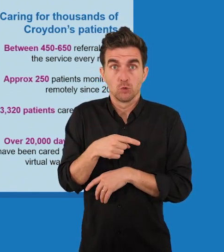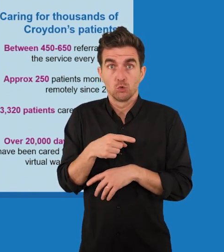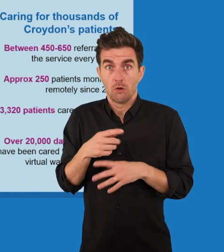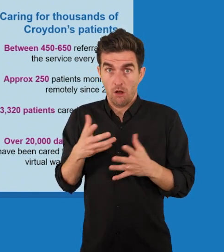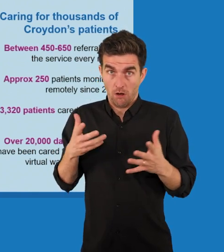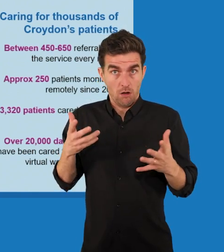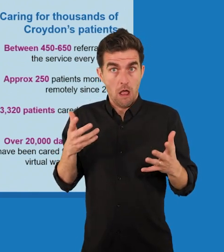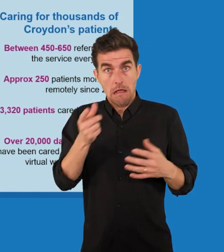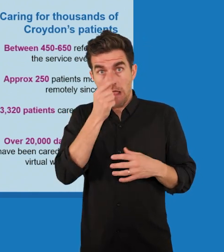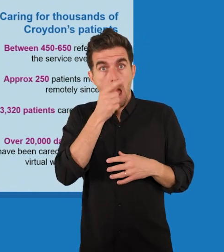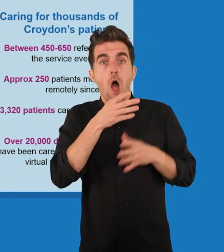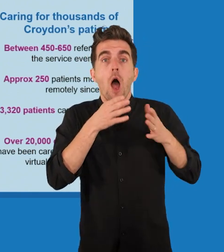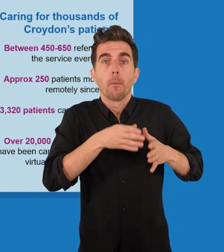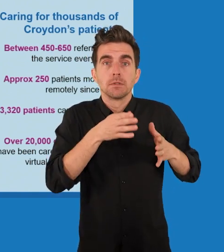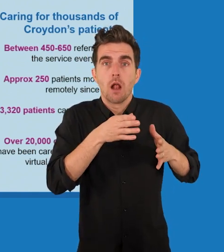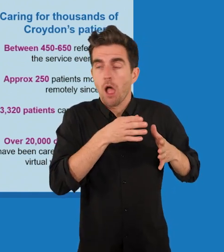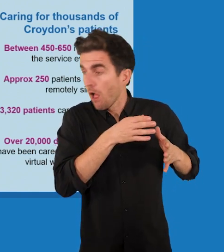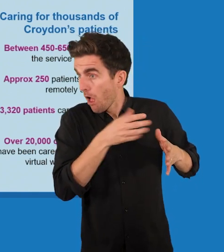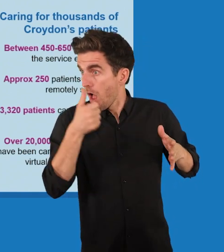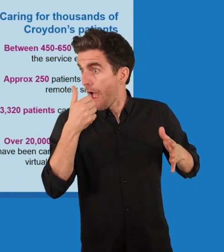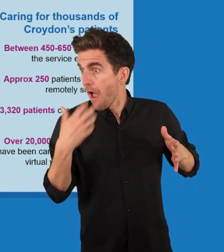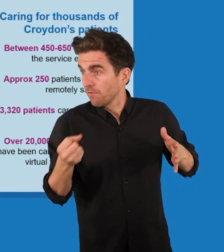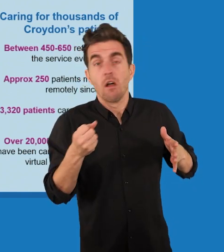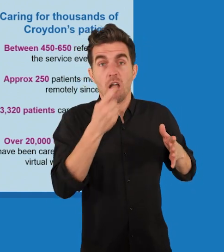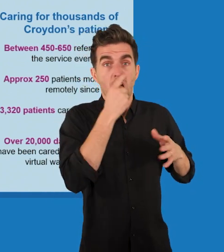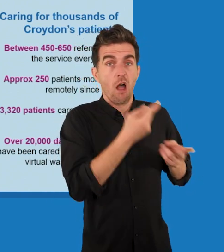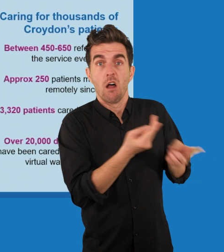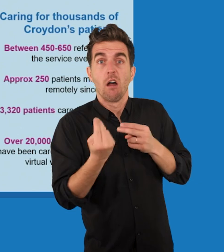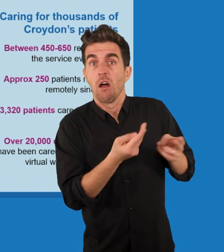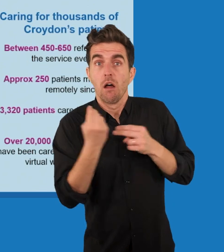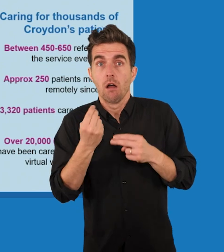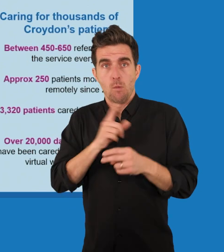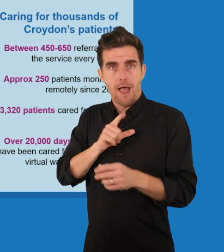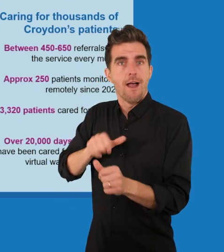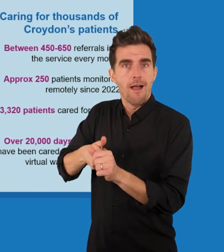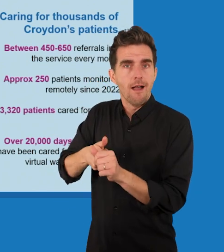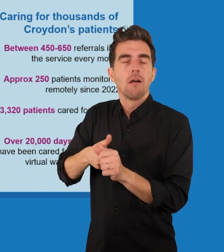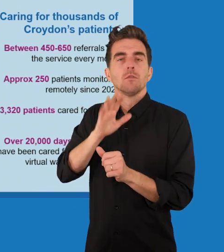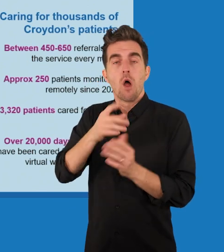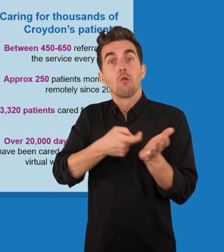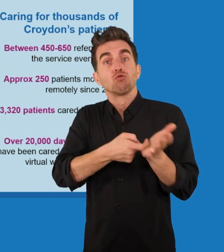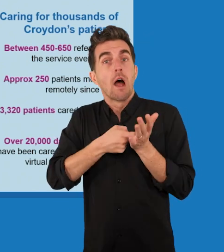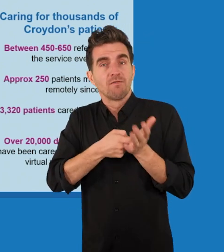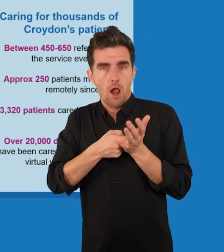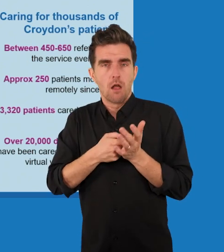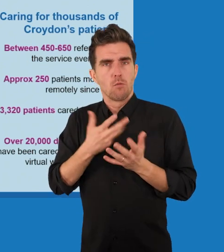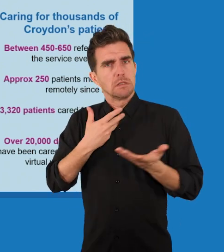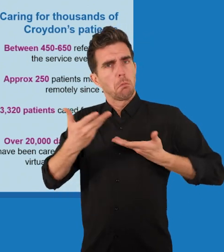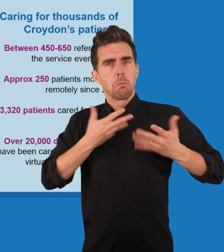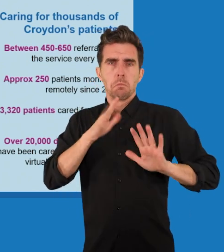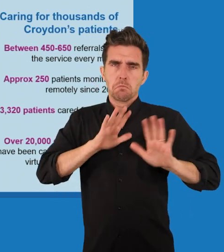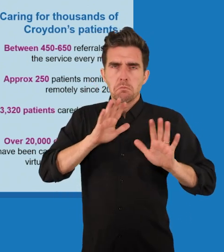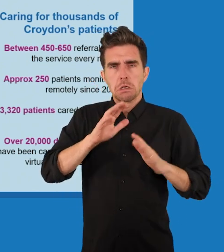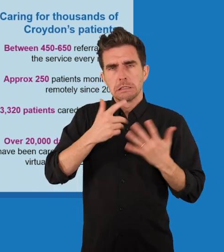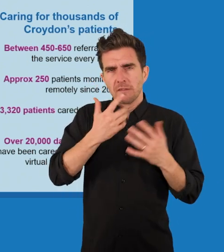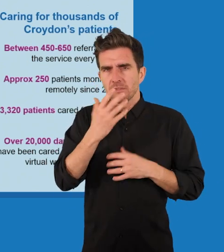4,000 patients were allowed to come out of hospital at an earlier point in their care. So in terms of referrals,